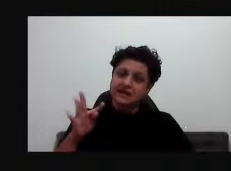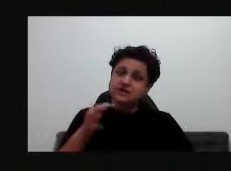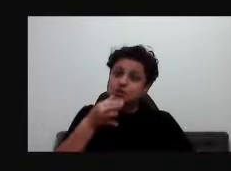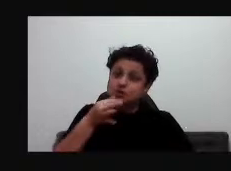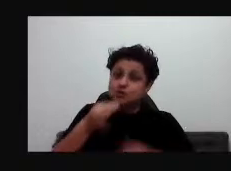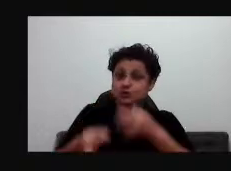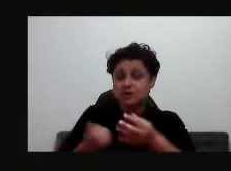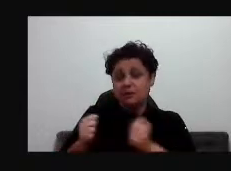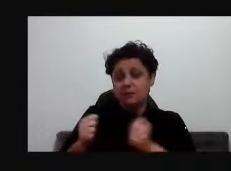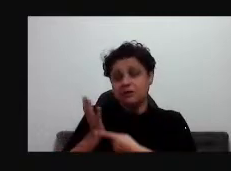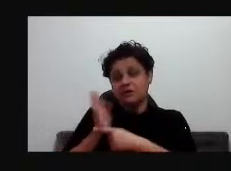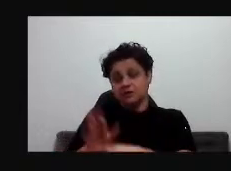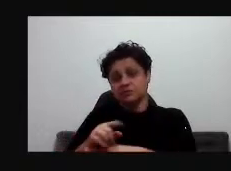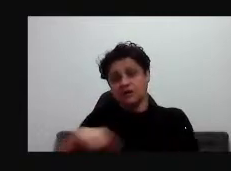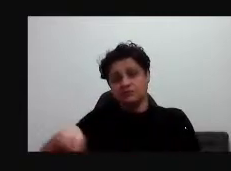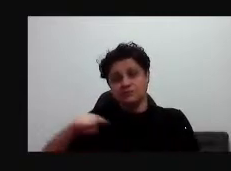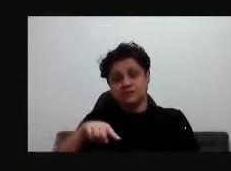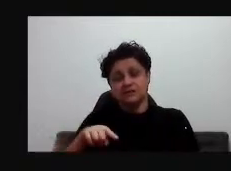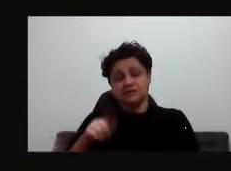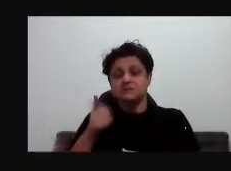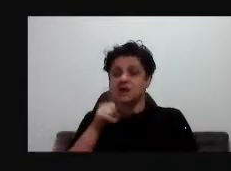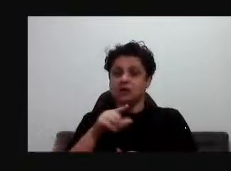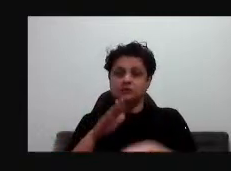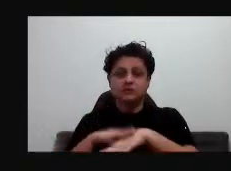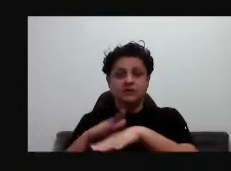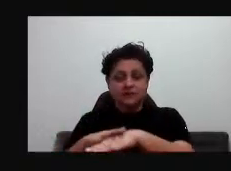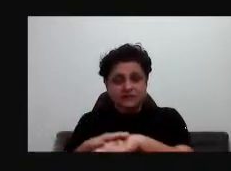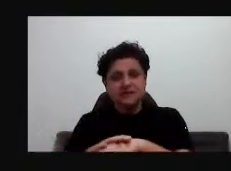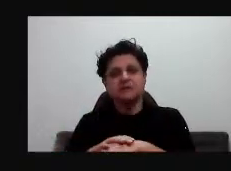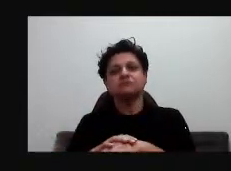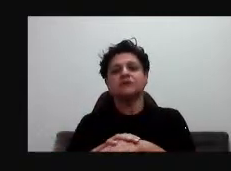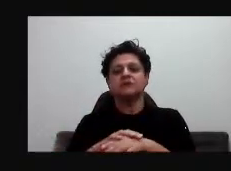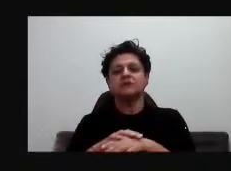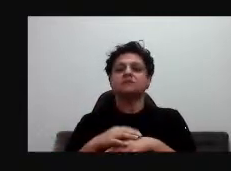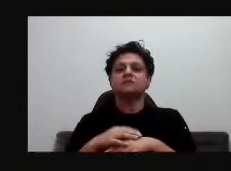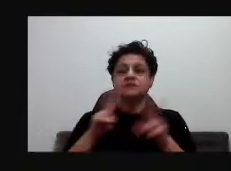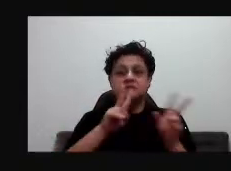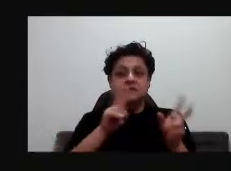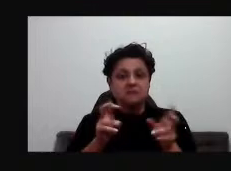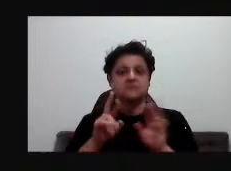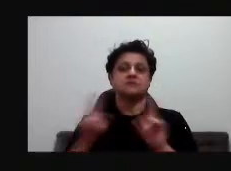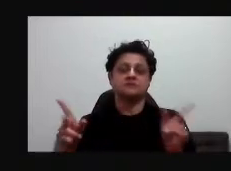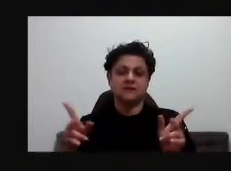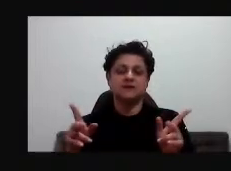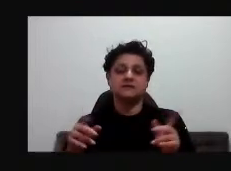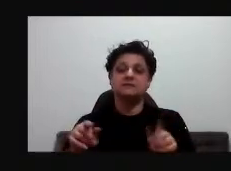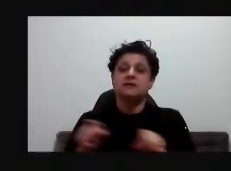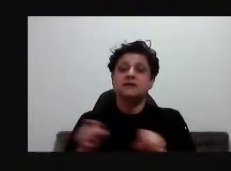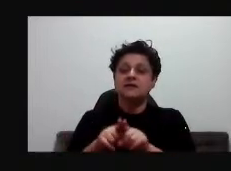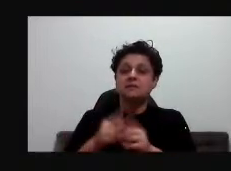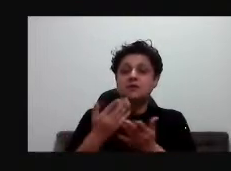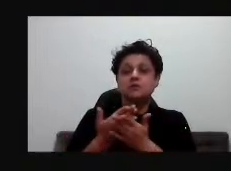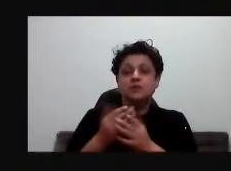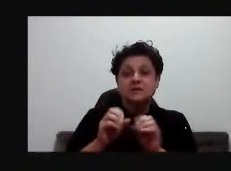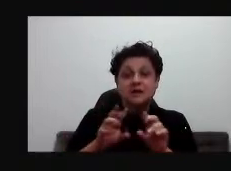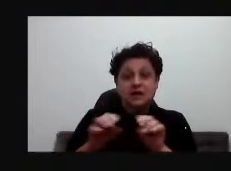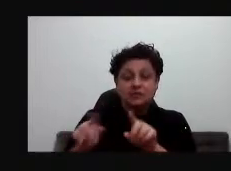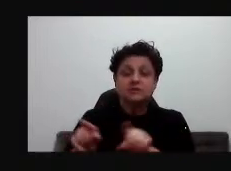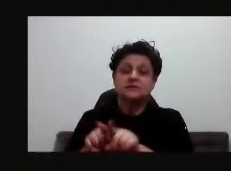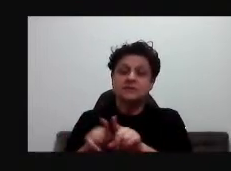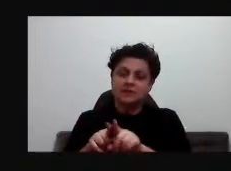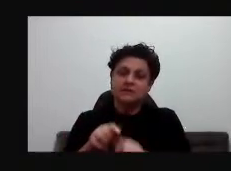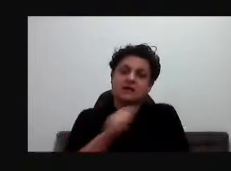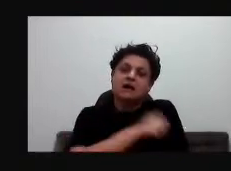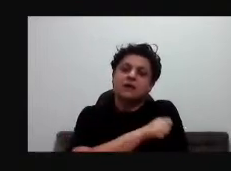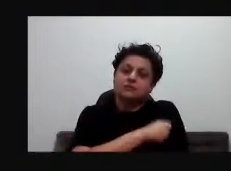work with your curriculum, whatever that is, and your classes and your students. A lot of it